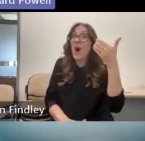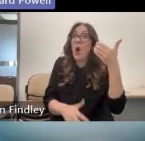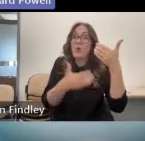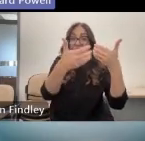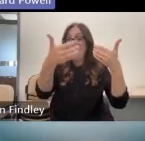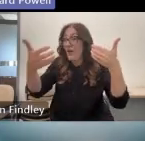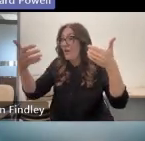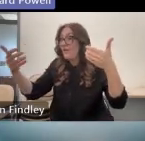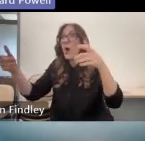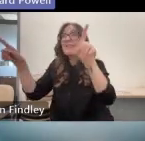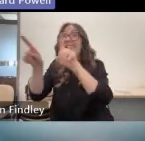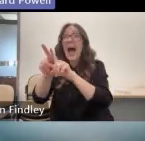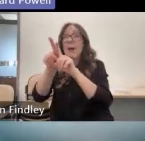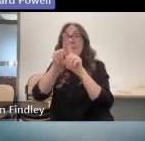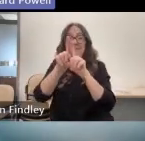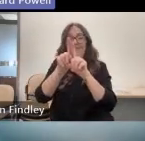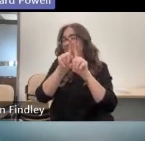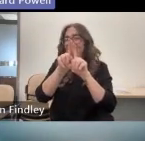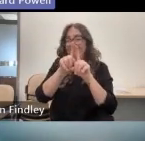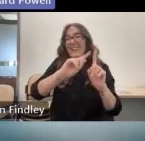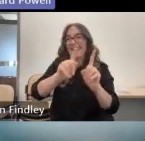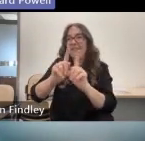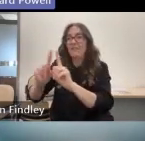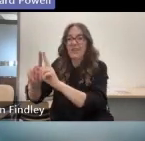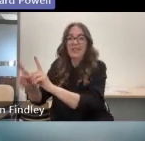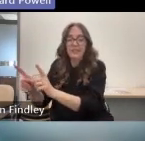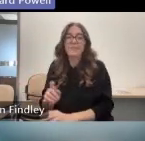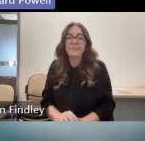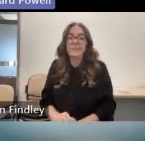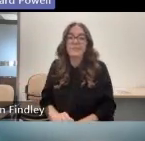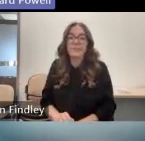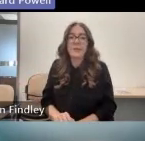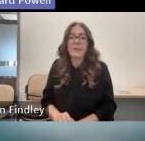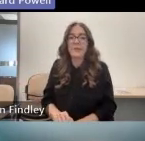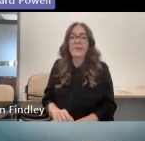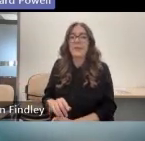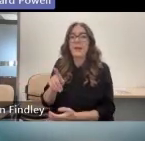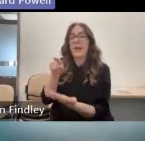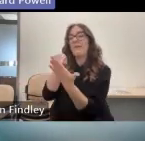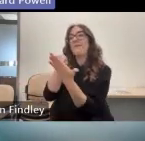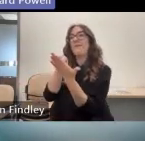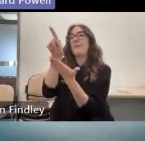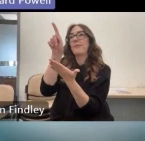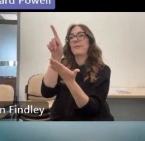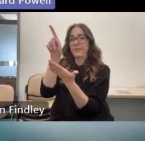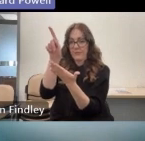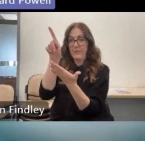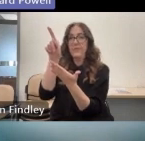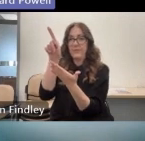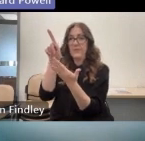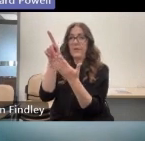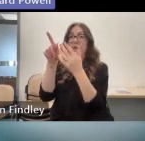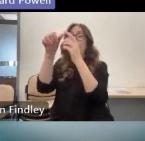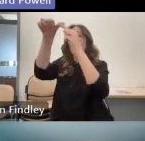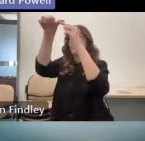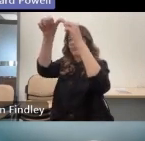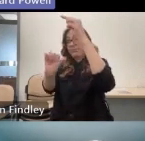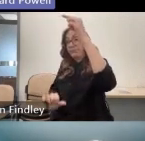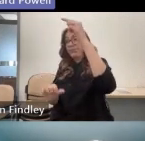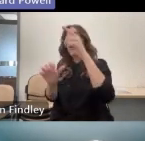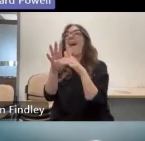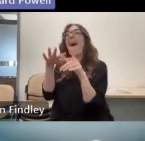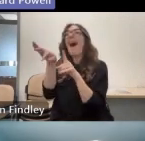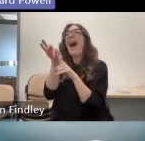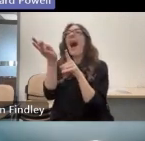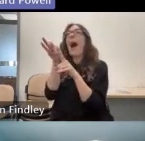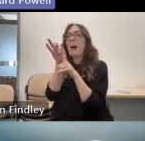Probably the easiest way is to flick up from somewhere in the middle of the screen, to bring up the list of icons or the